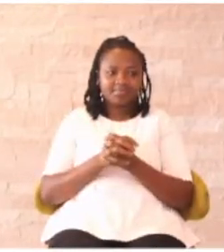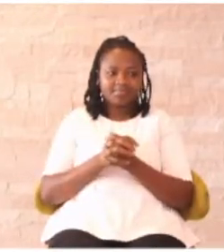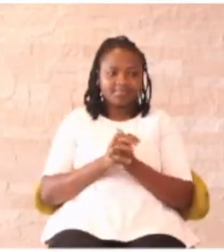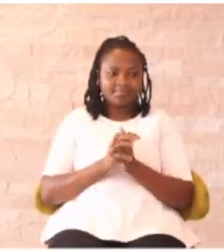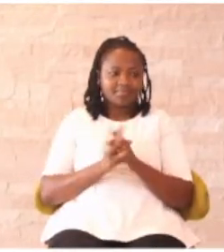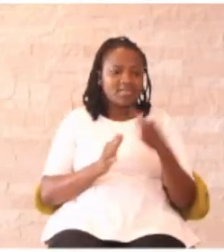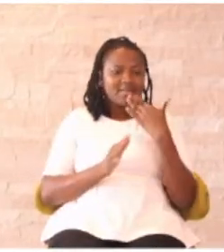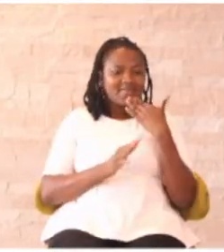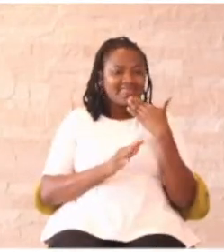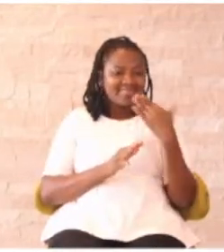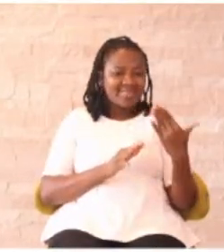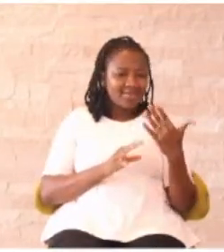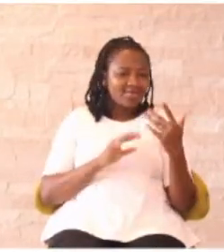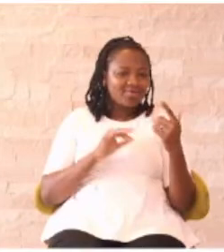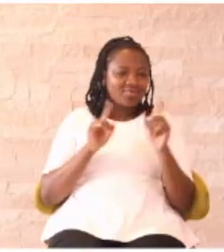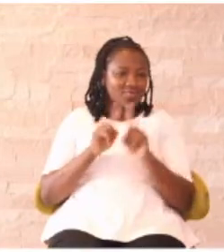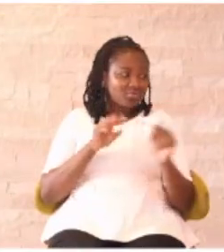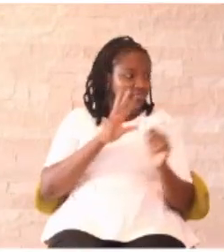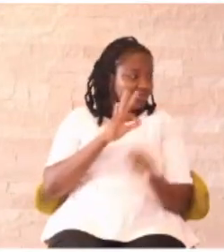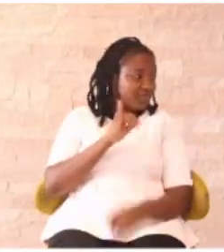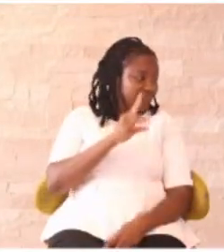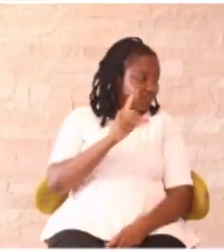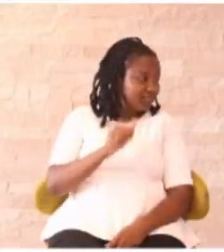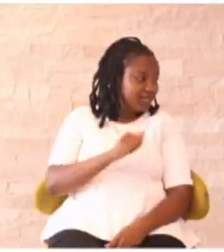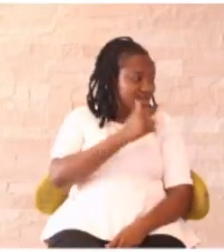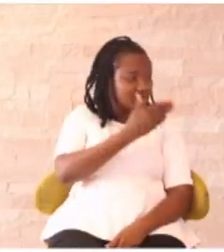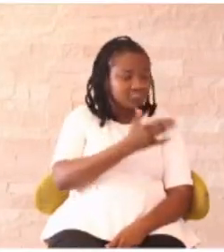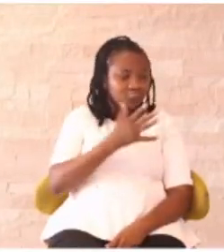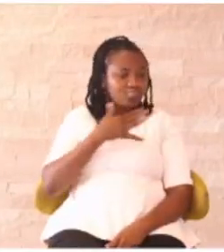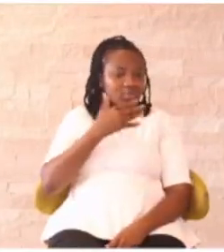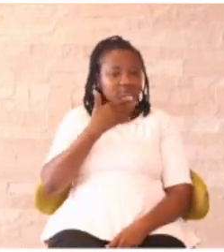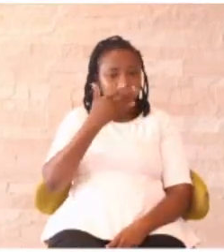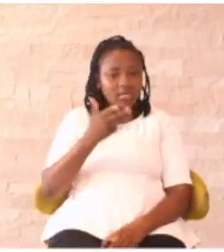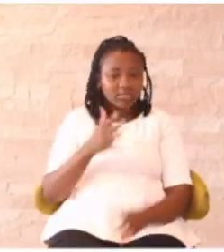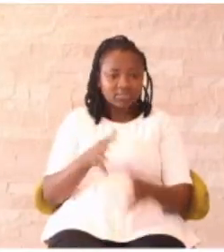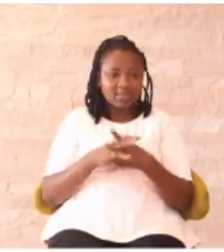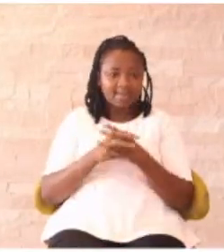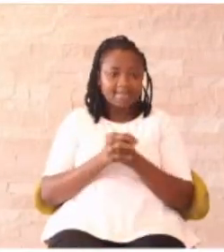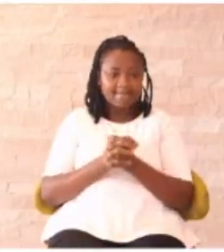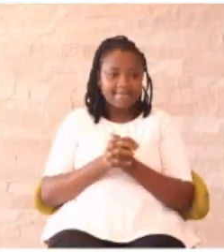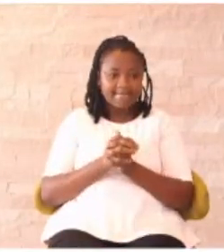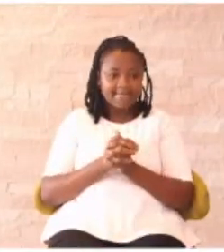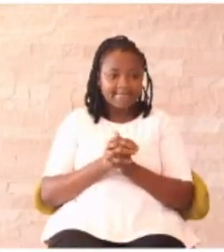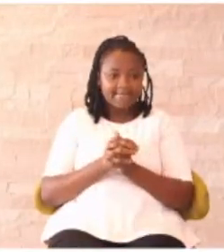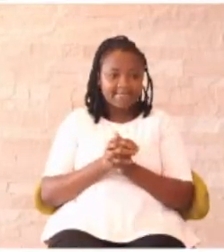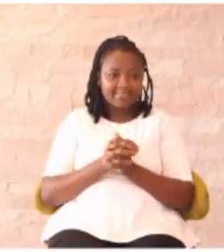Thank you, Georgia. FIDA, would you like to respond as well?